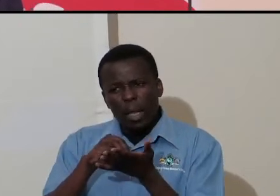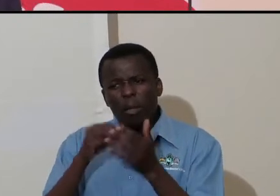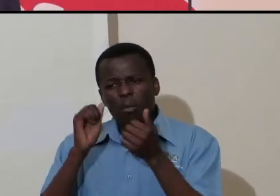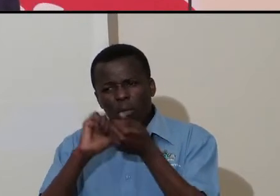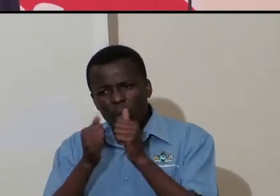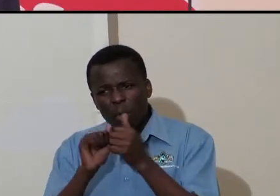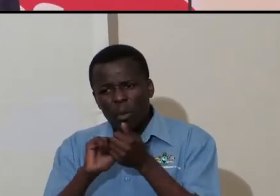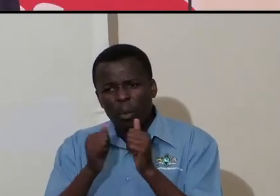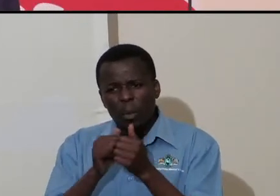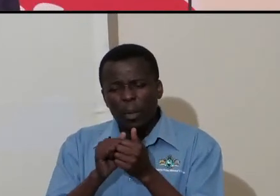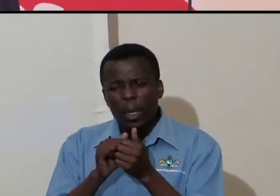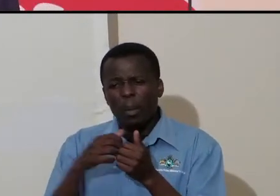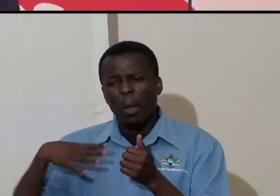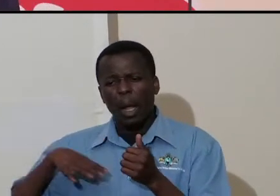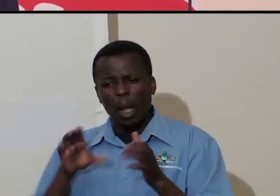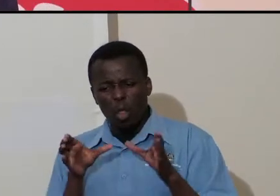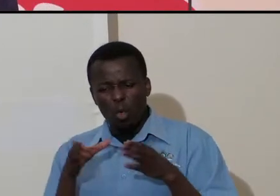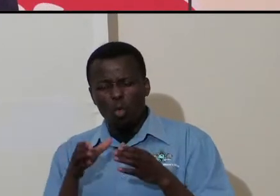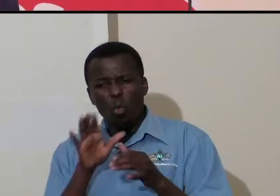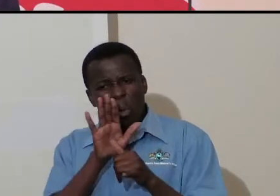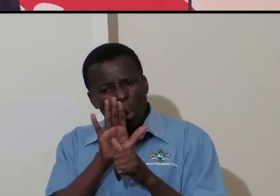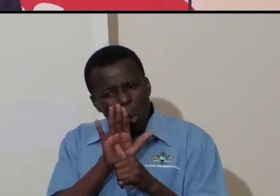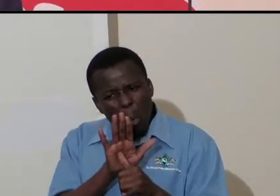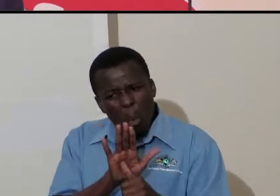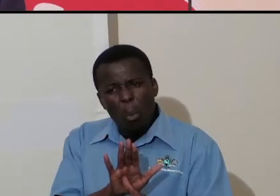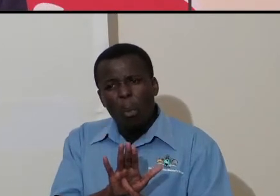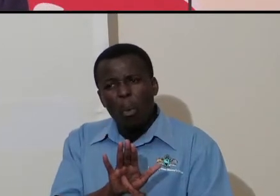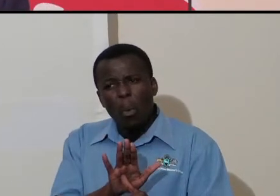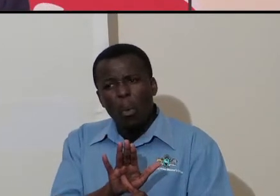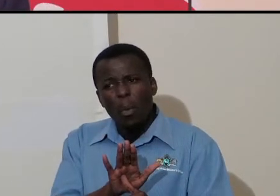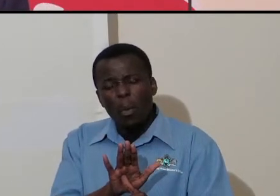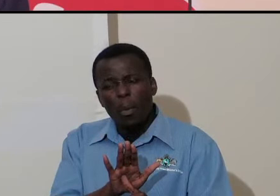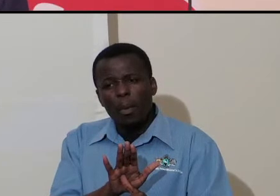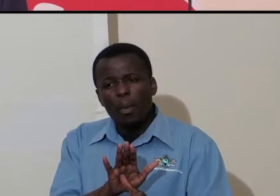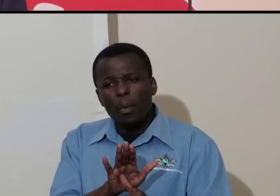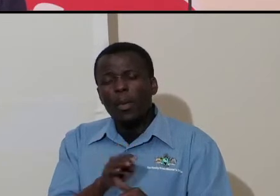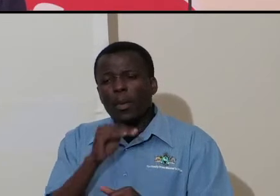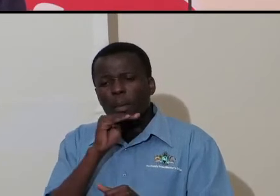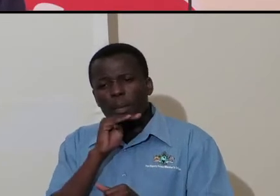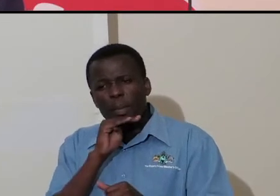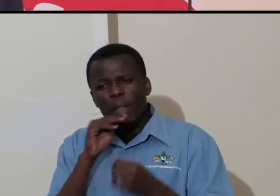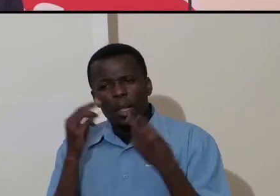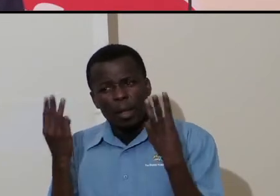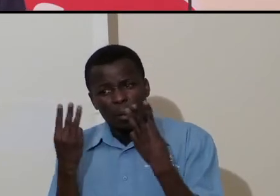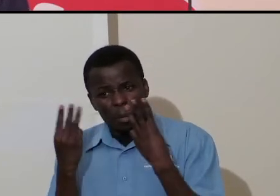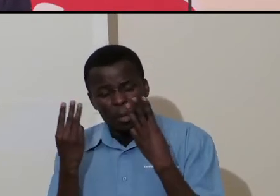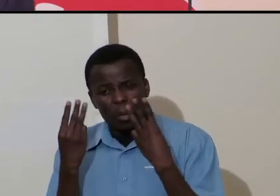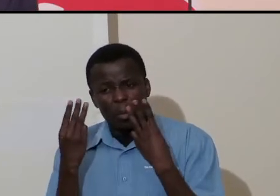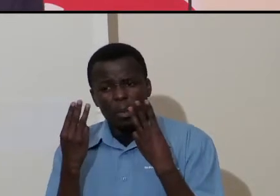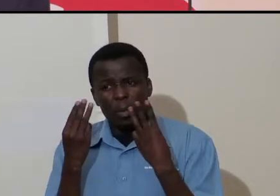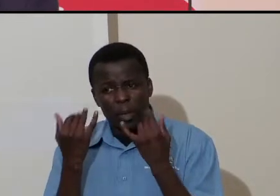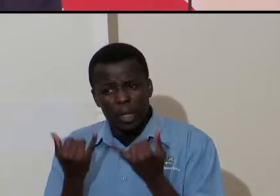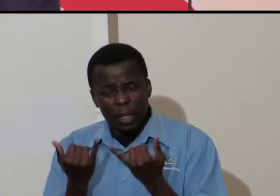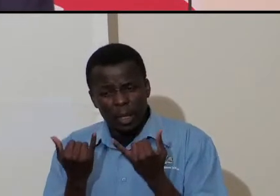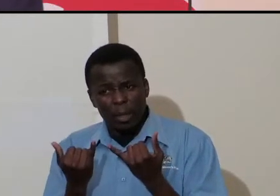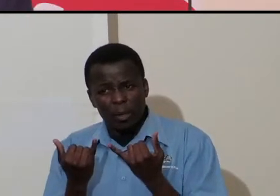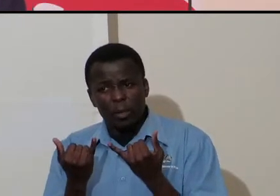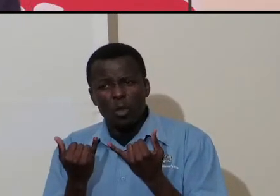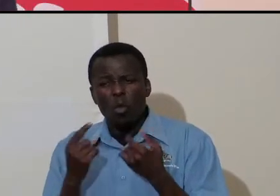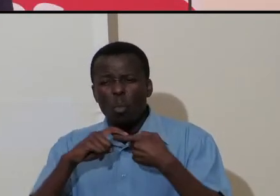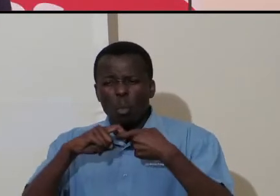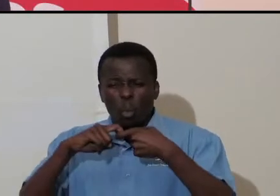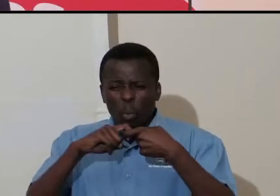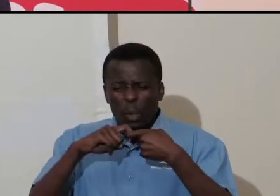increasingly shrinking. The diminishing space for civil society and an increasingly hostile political and